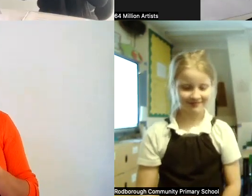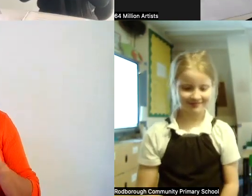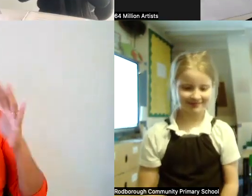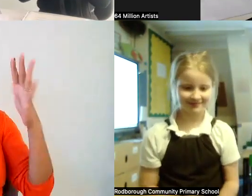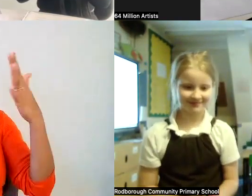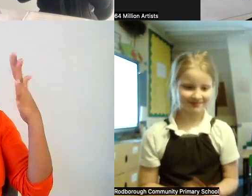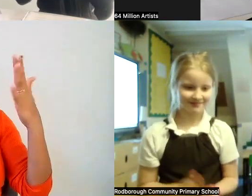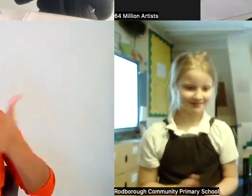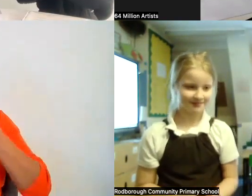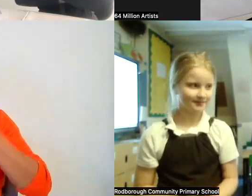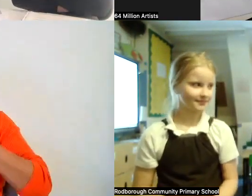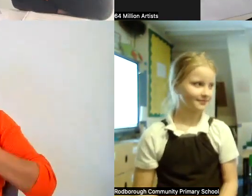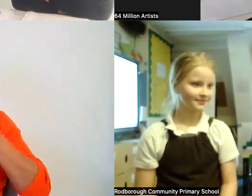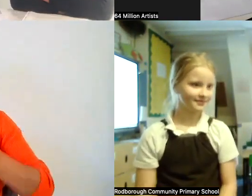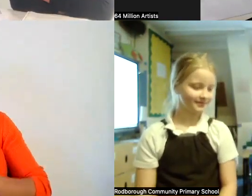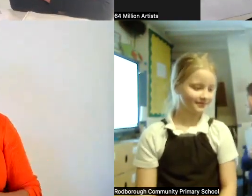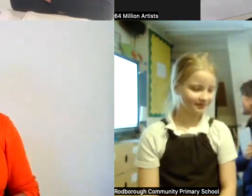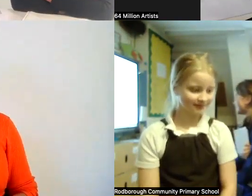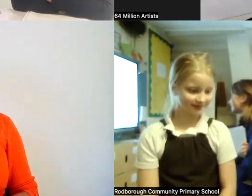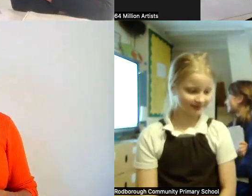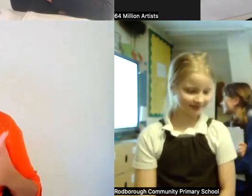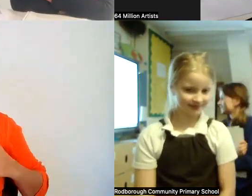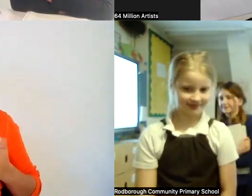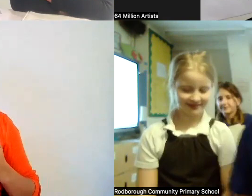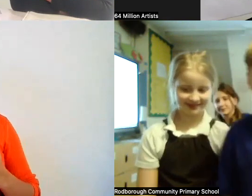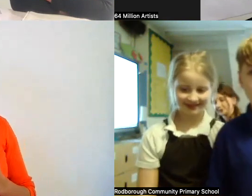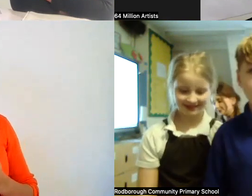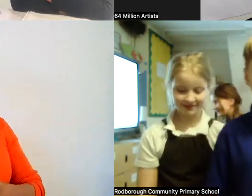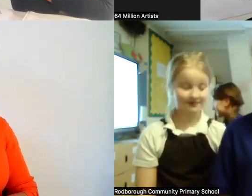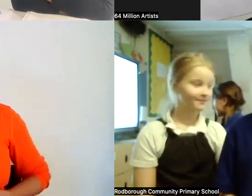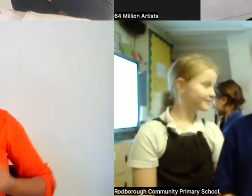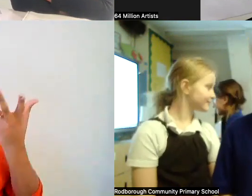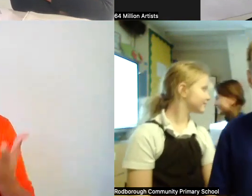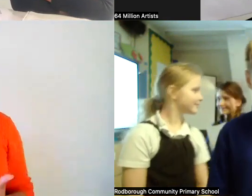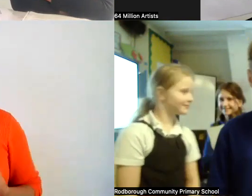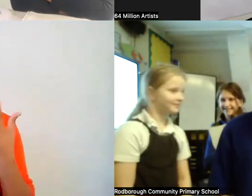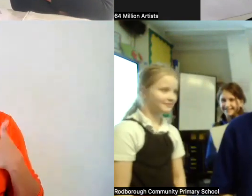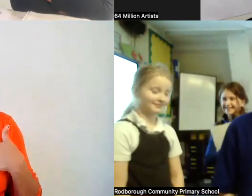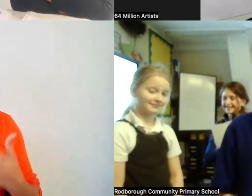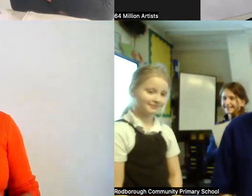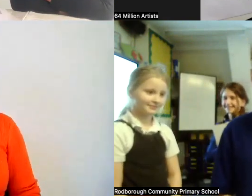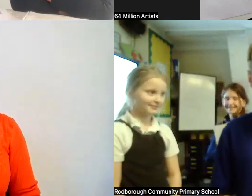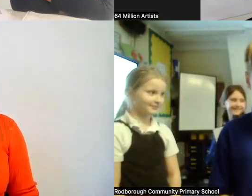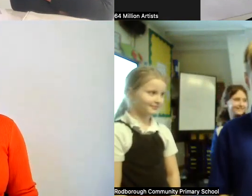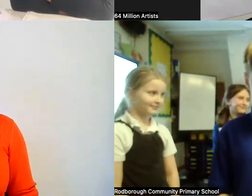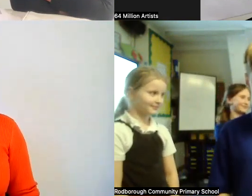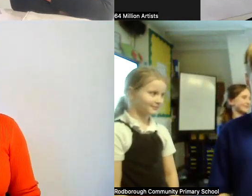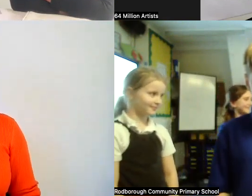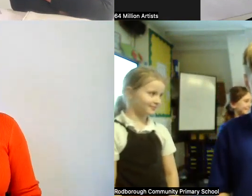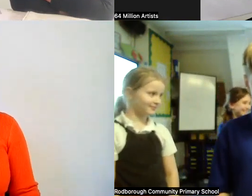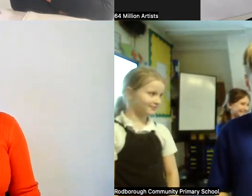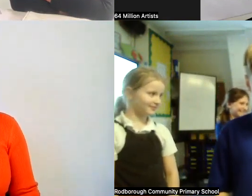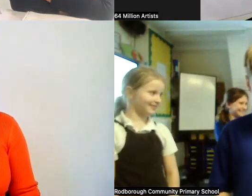no. I love the passion. I'm worried about that teddy bear. Sounds worse than your wet pink